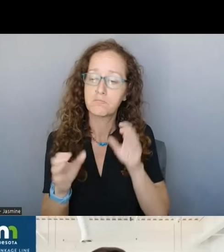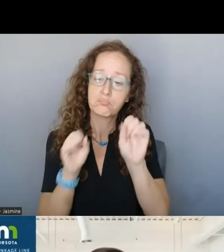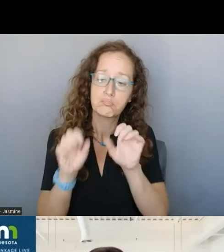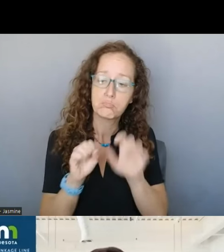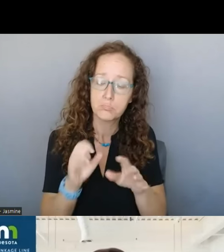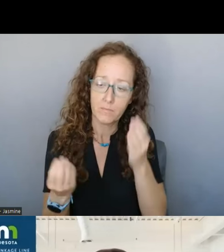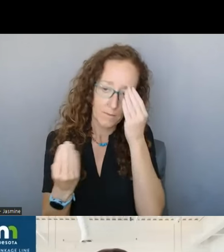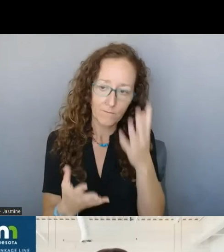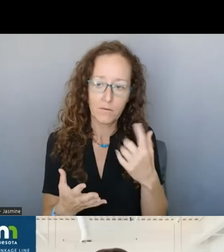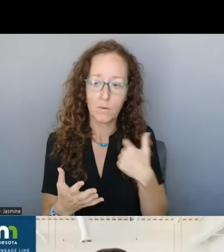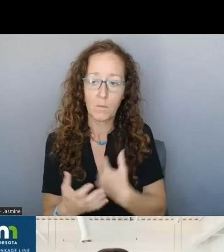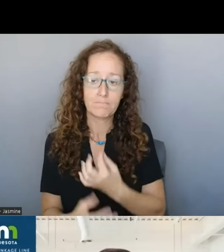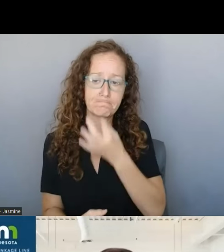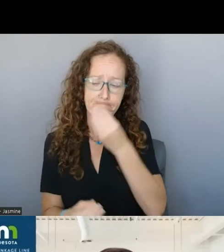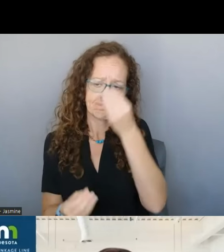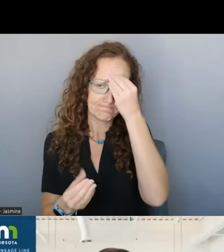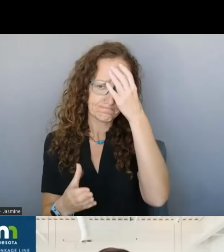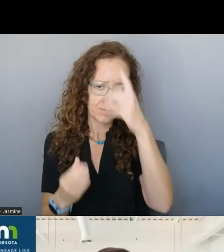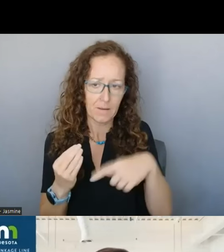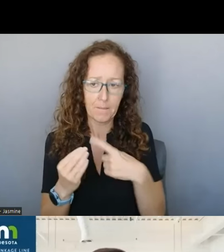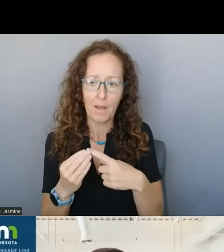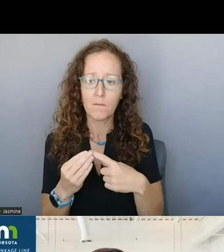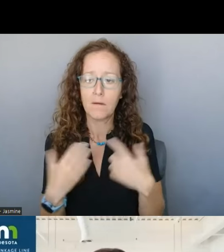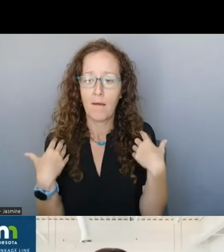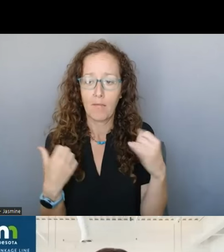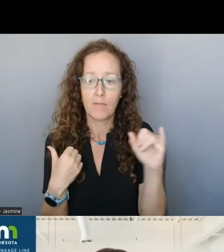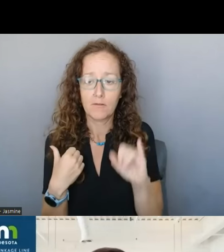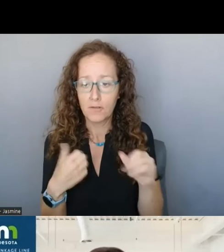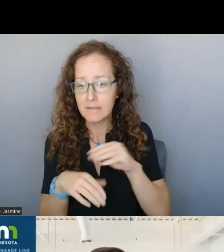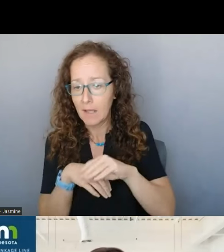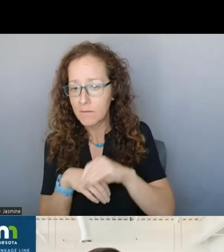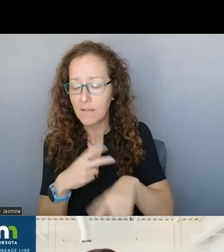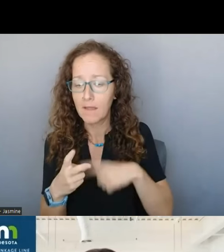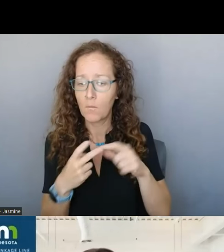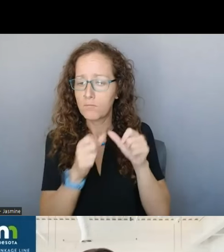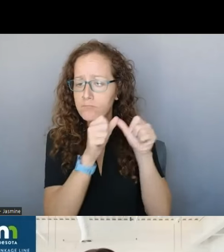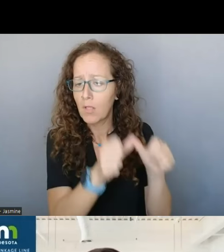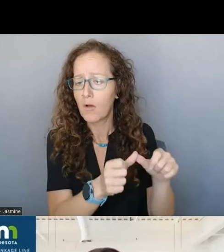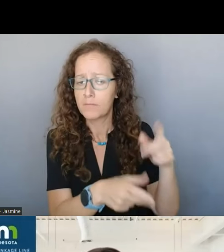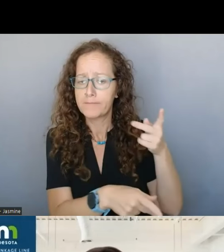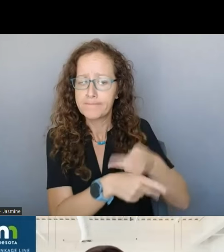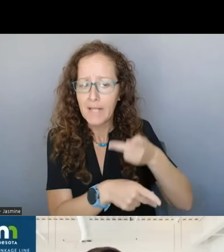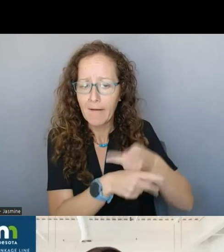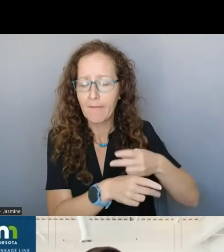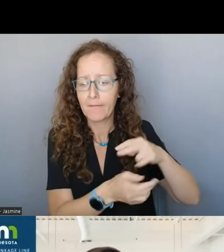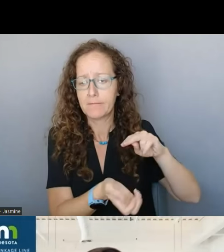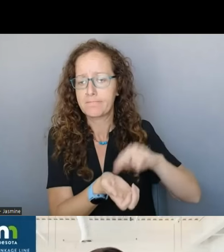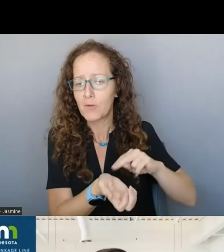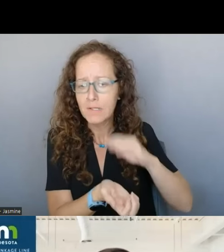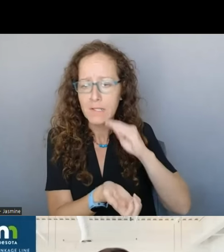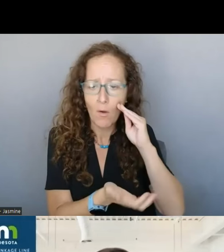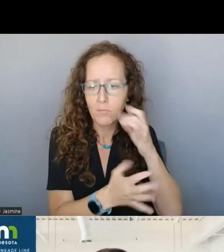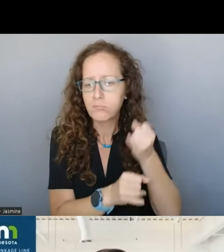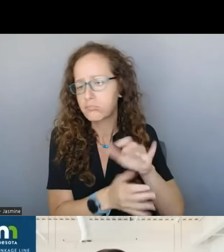counseling. So if you do need help planning or enrolling in Medicare and comparing plans,